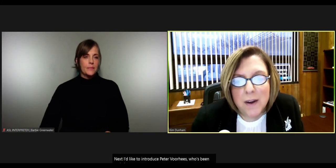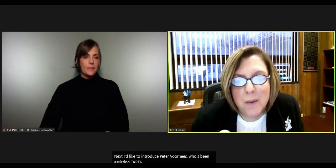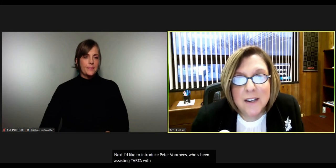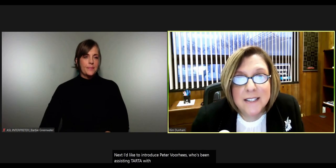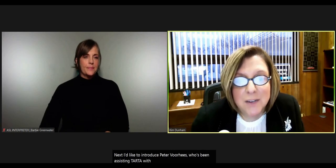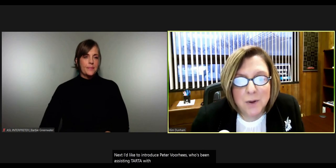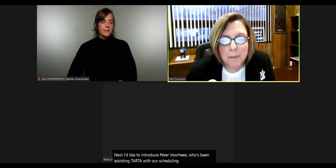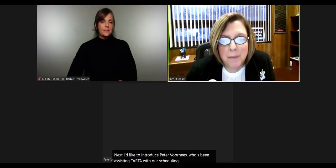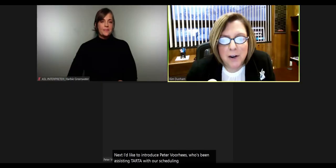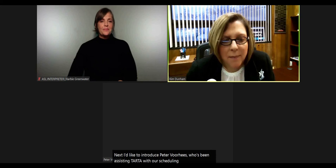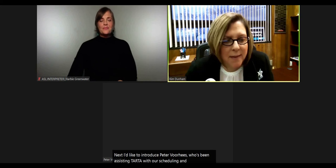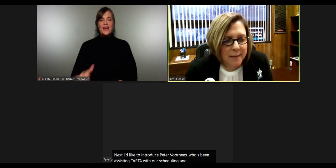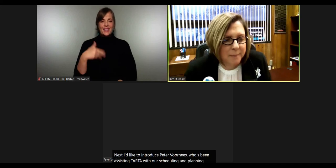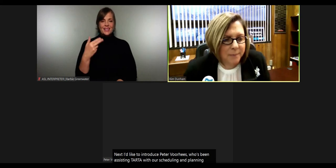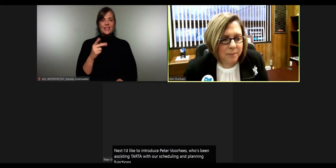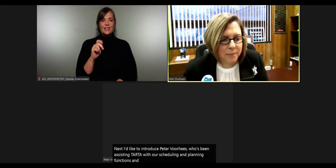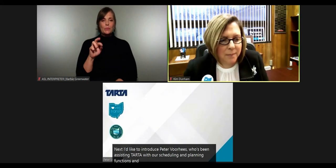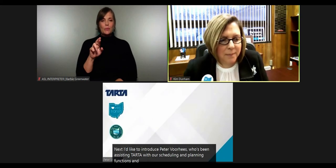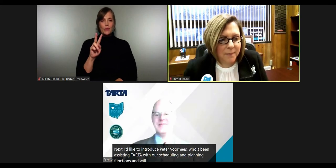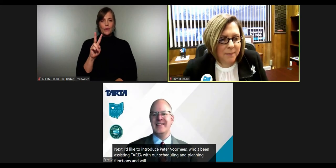spring 21 schedule. Peter?